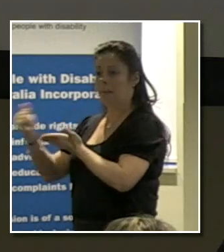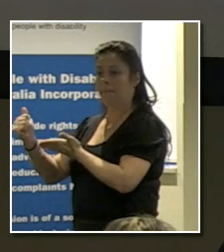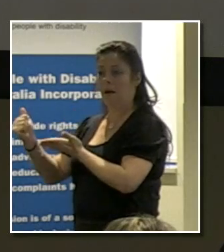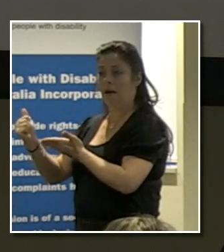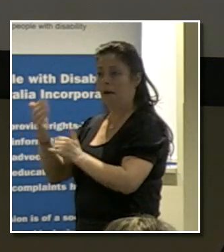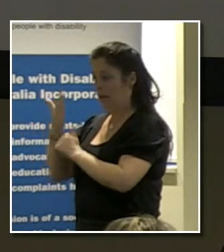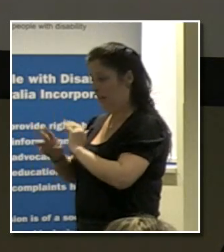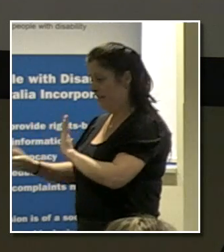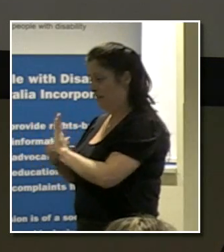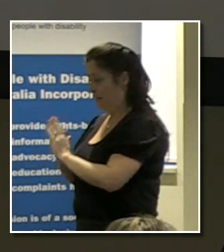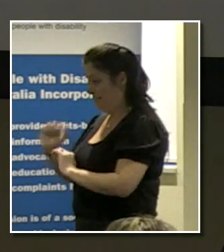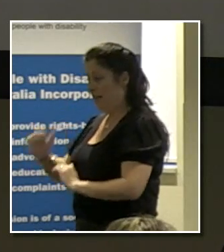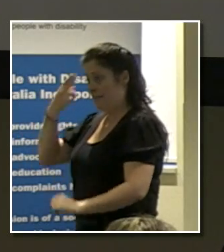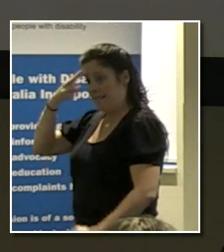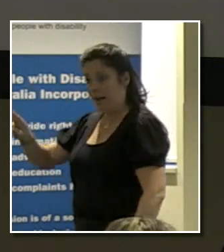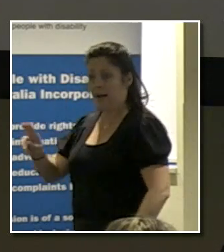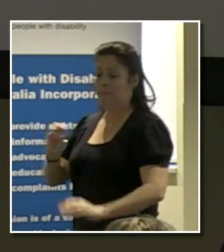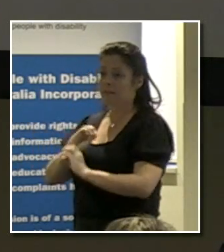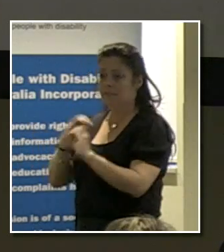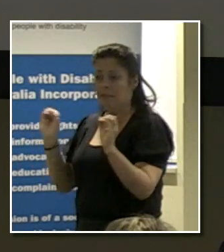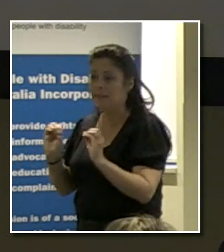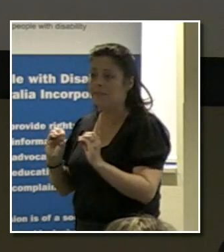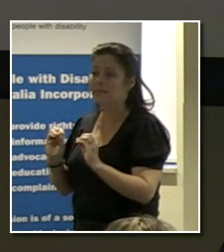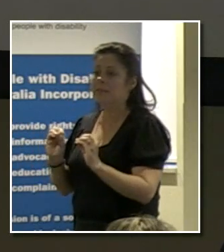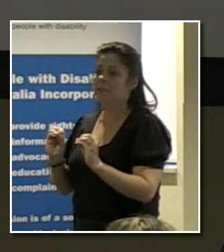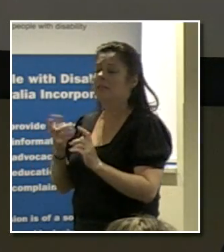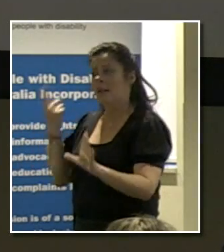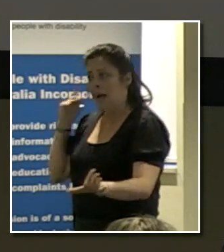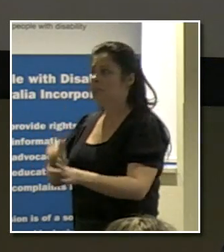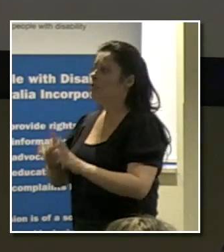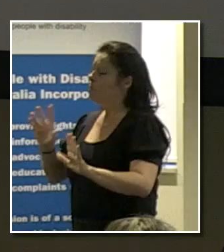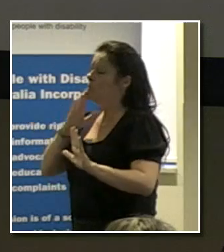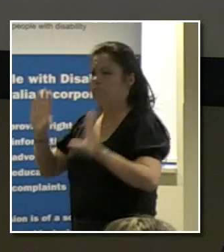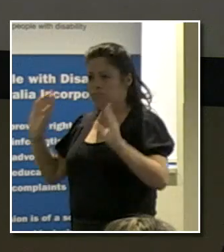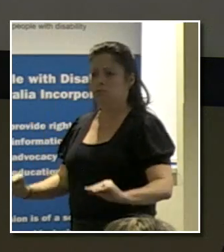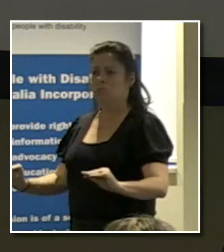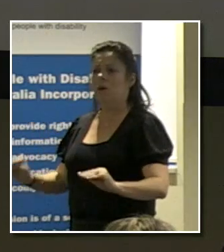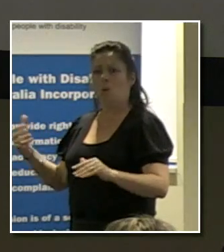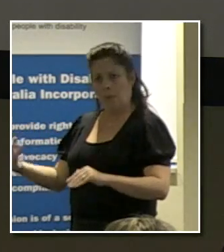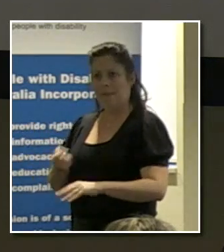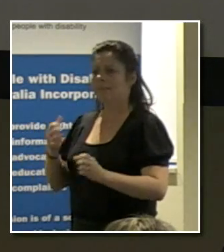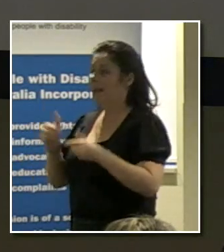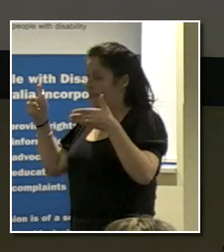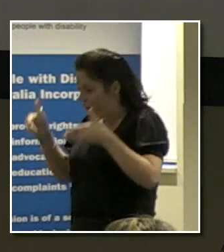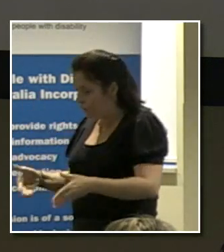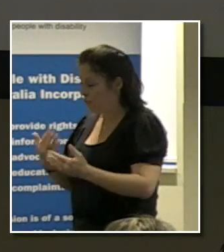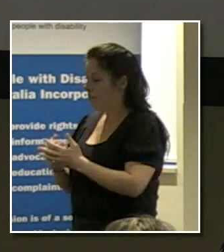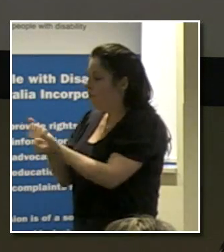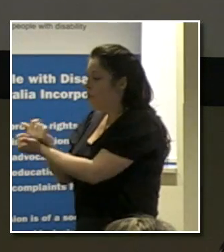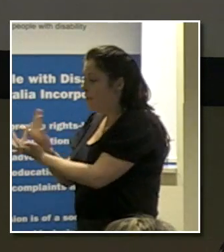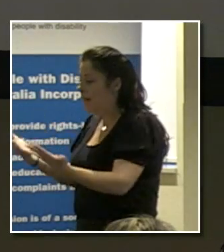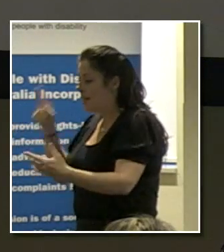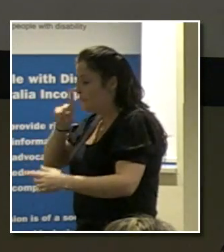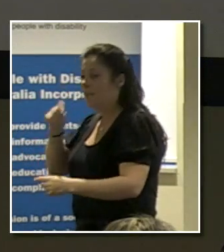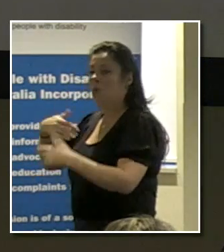know every name. But last year we said it was time that we actually had a funeral for those people. When you